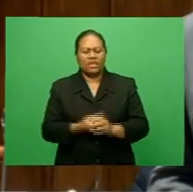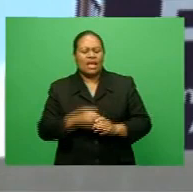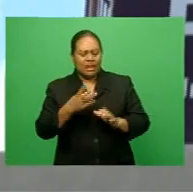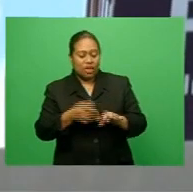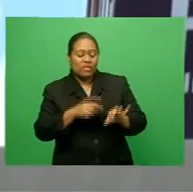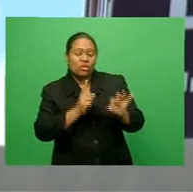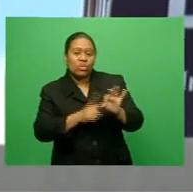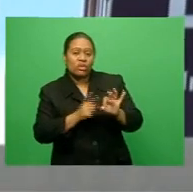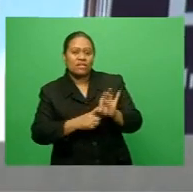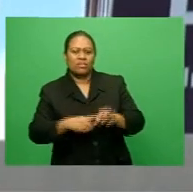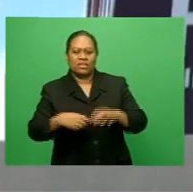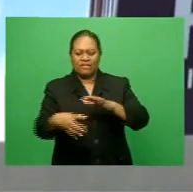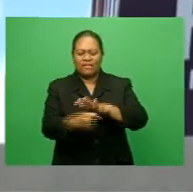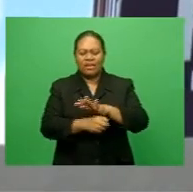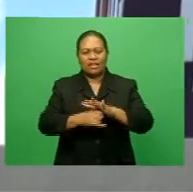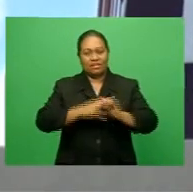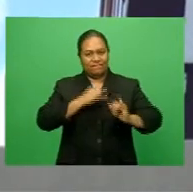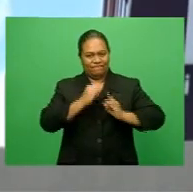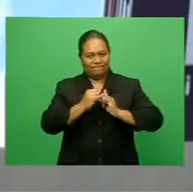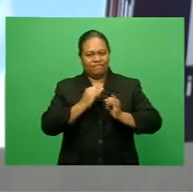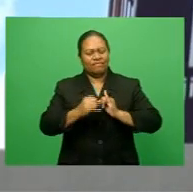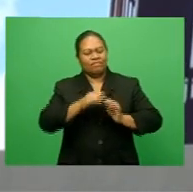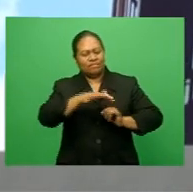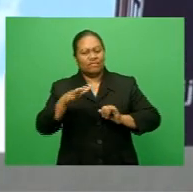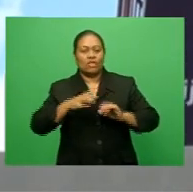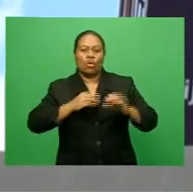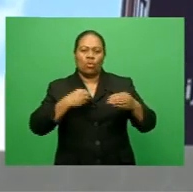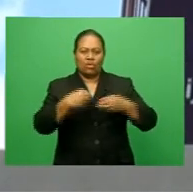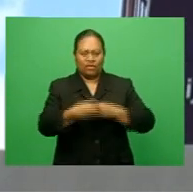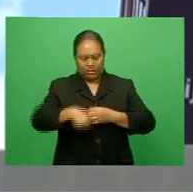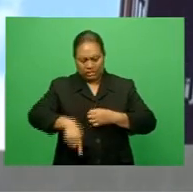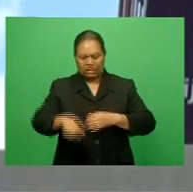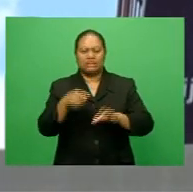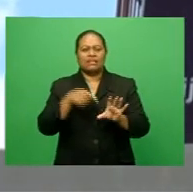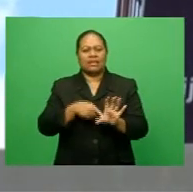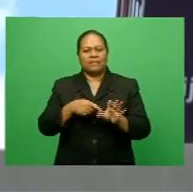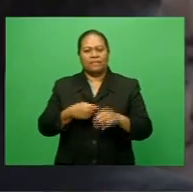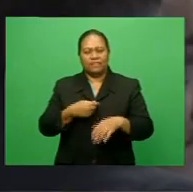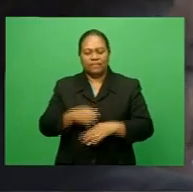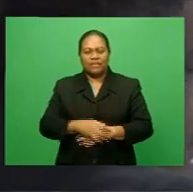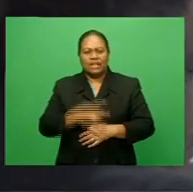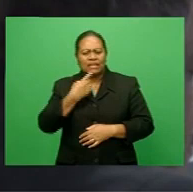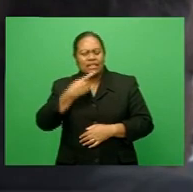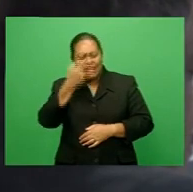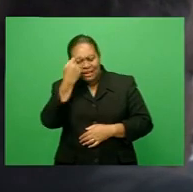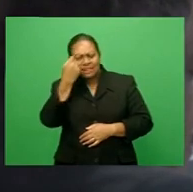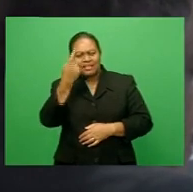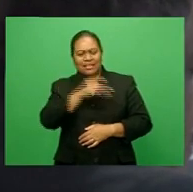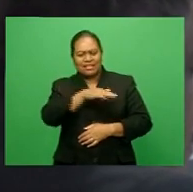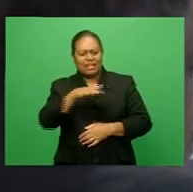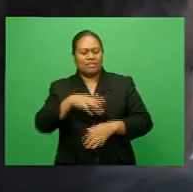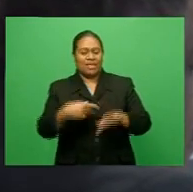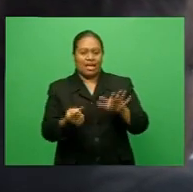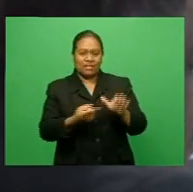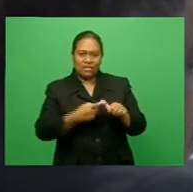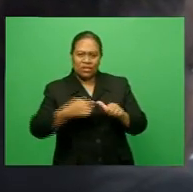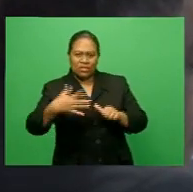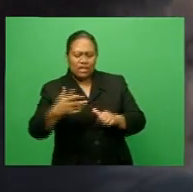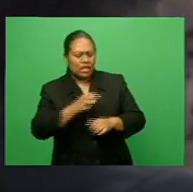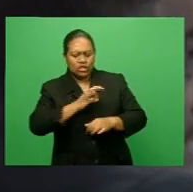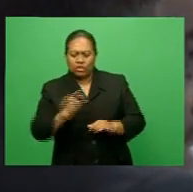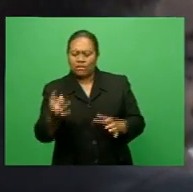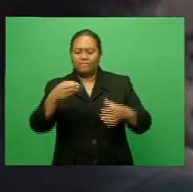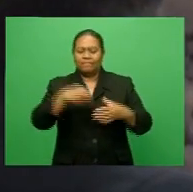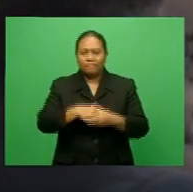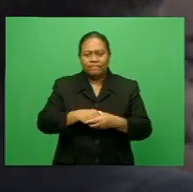at the FICAC office between May and August this year. FBC News understands that Aseri Randronro is not amongst